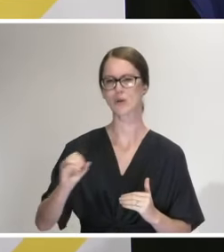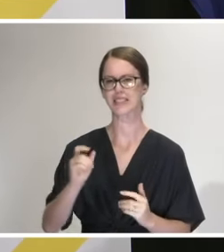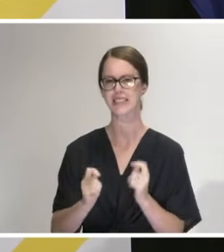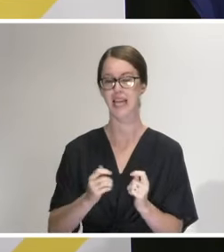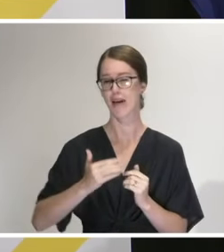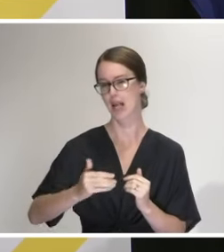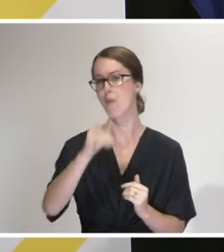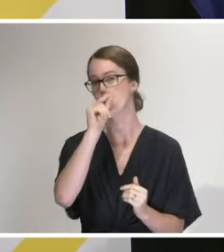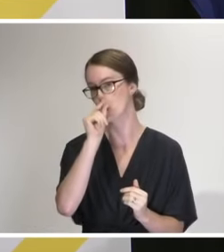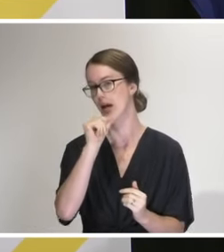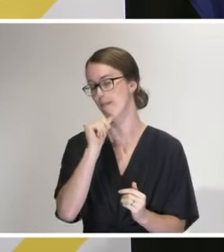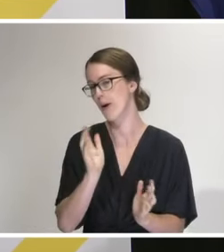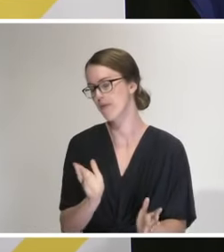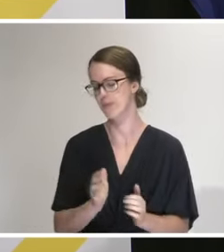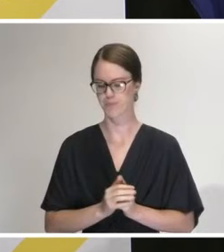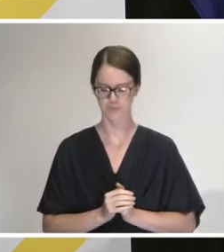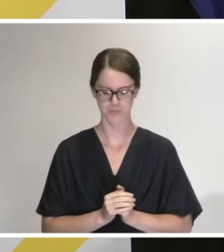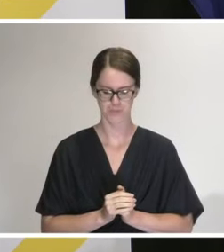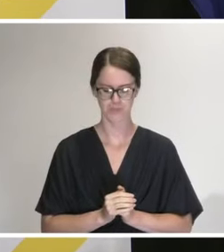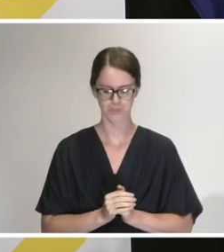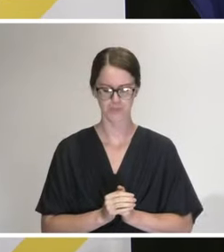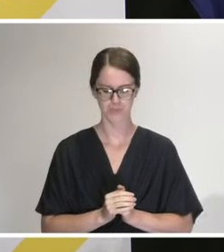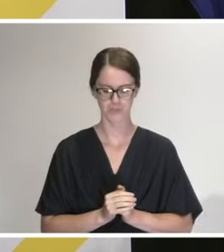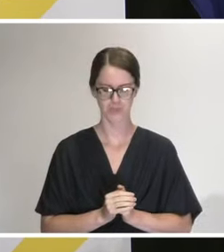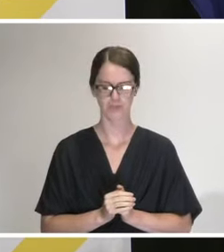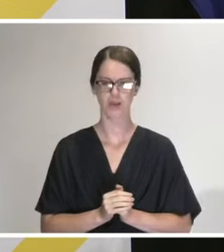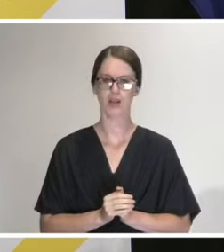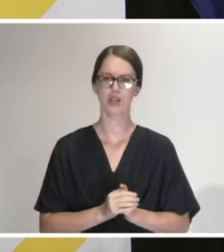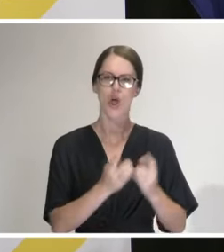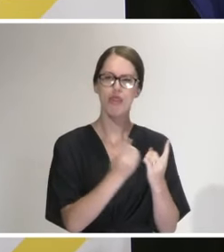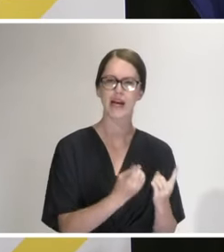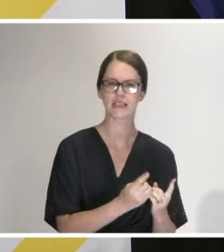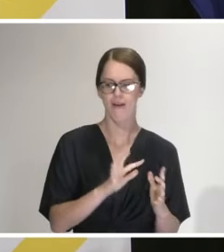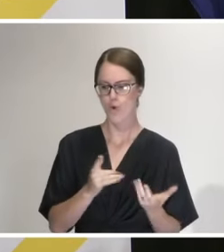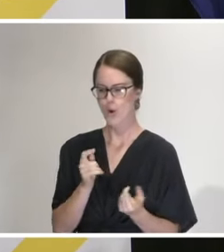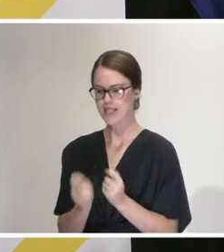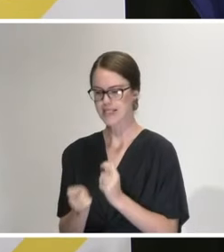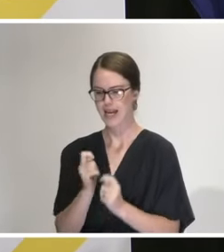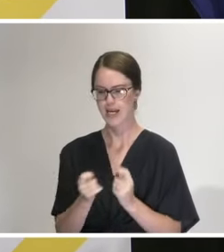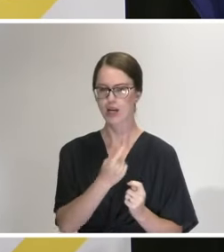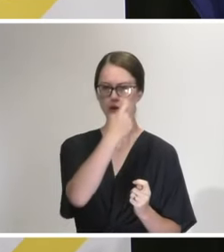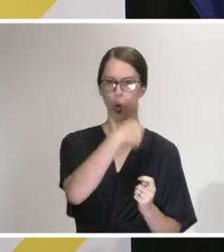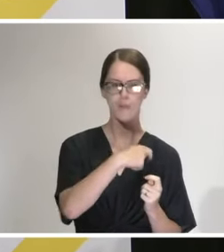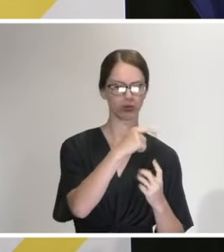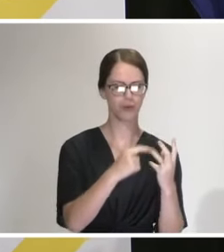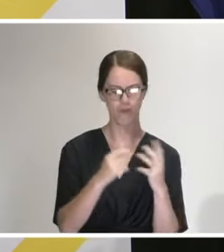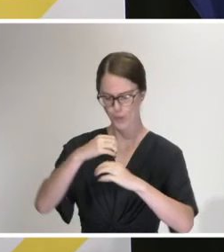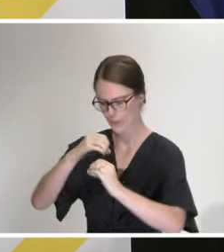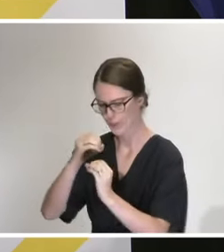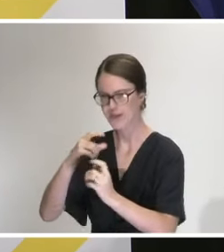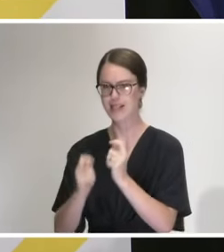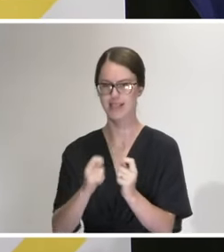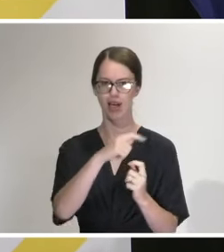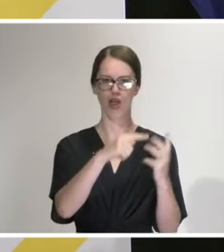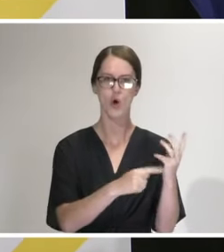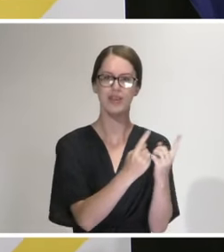country. We are continuing to grow our supply and stocks of key components used in the lab process,